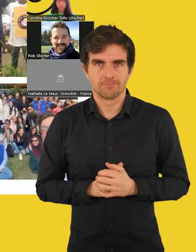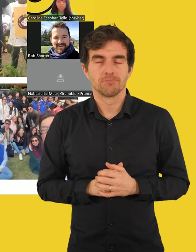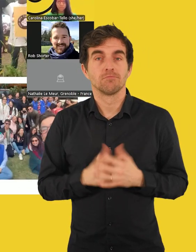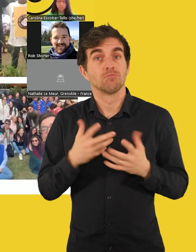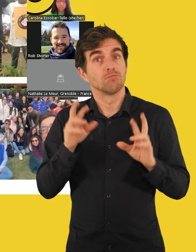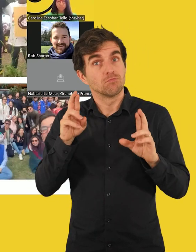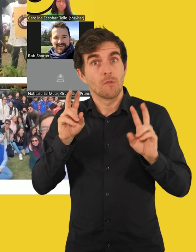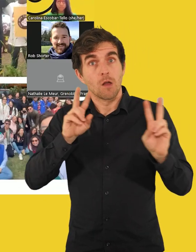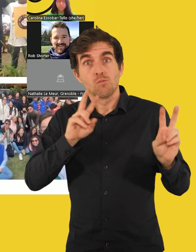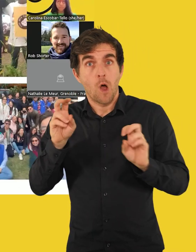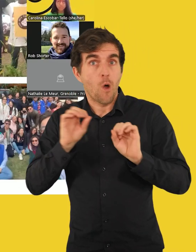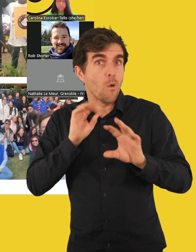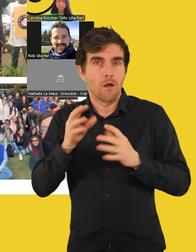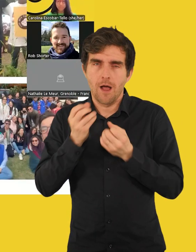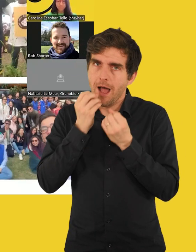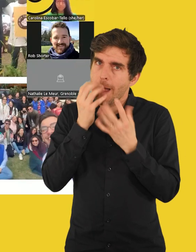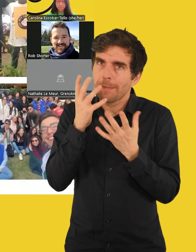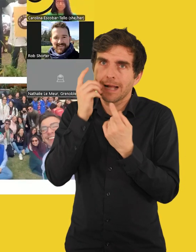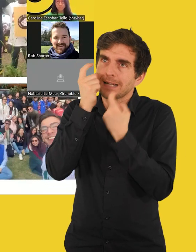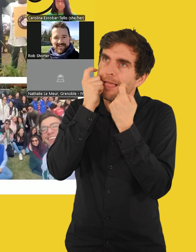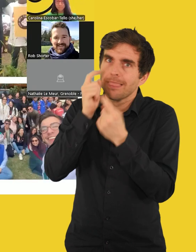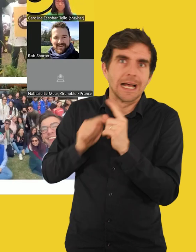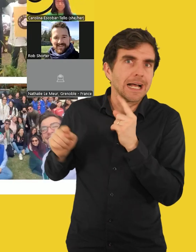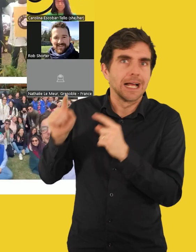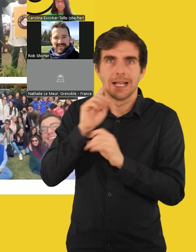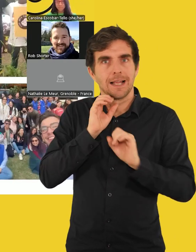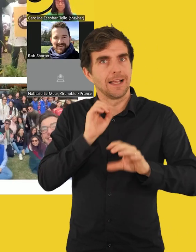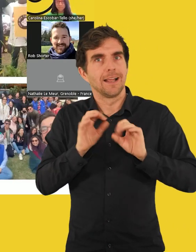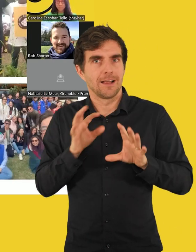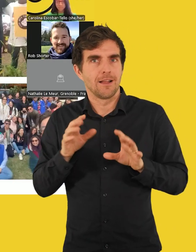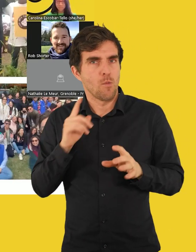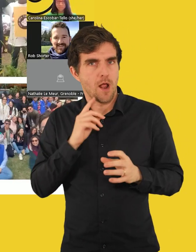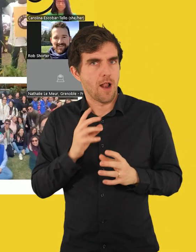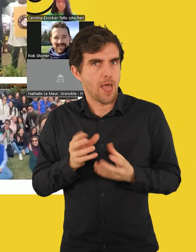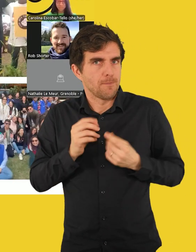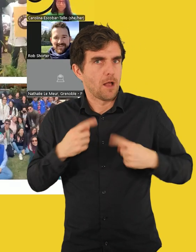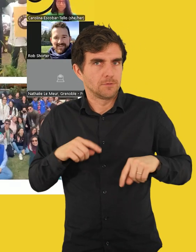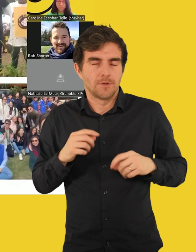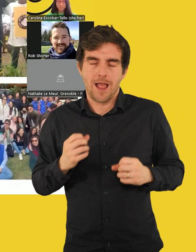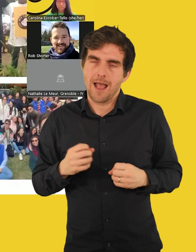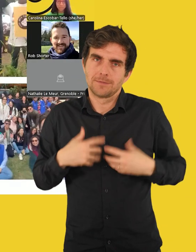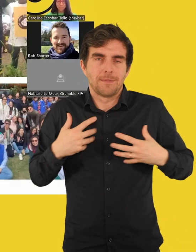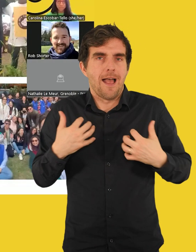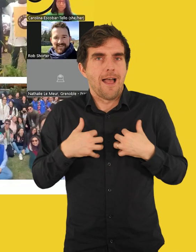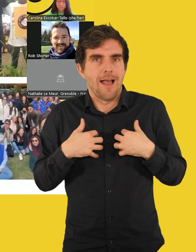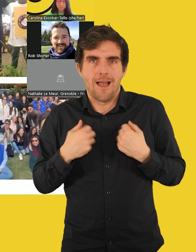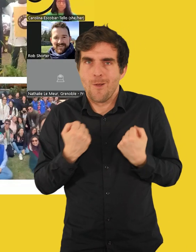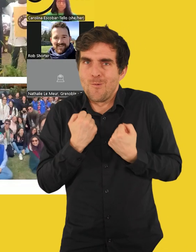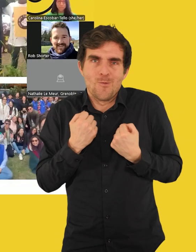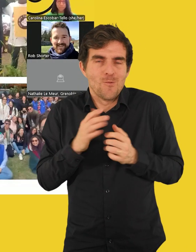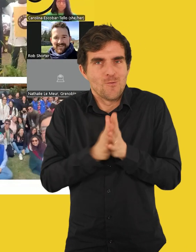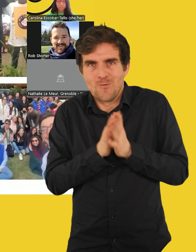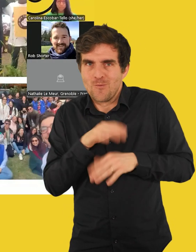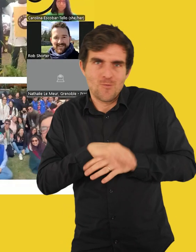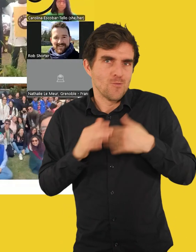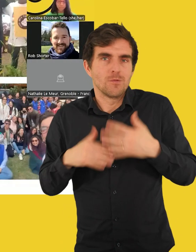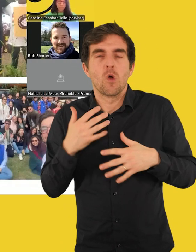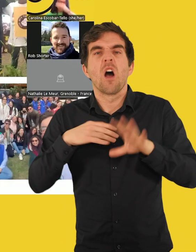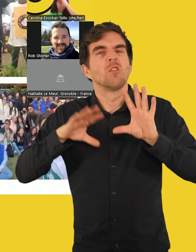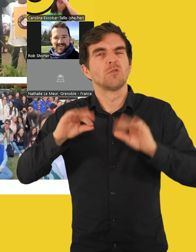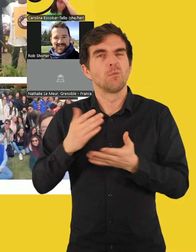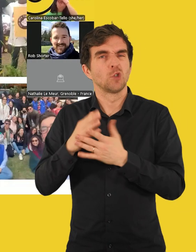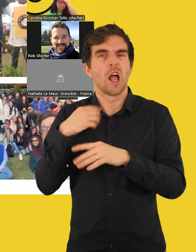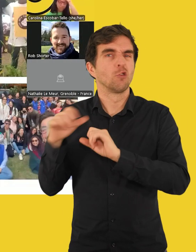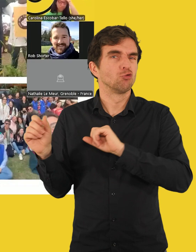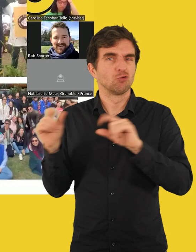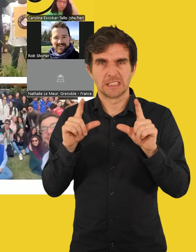going. So I hope those quotes from amazing thinkers and amazing change makers can inspire us